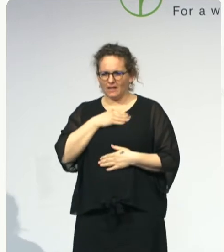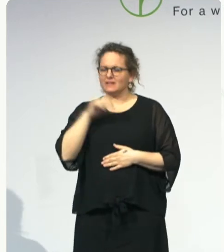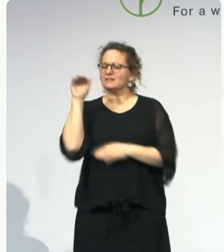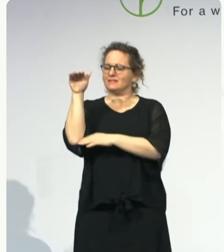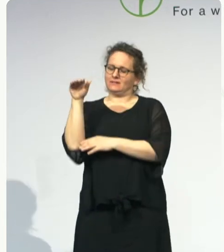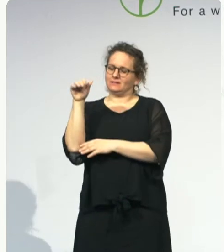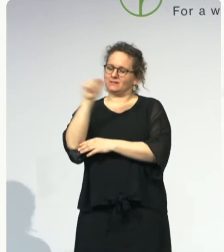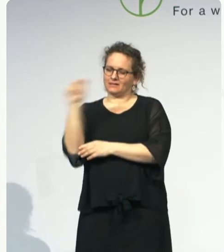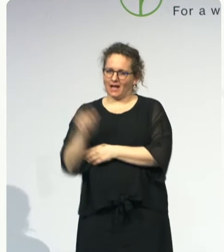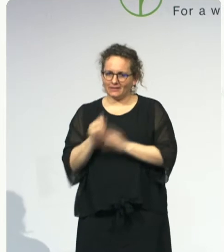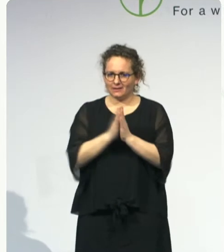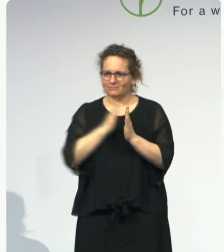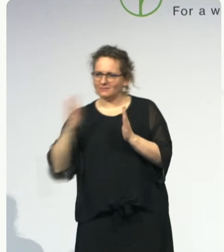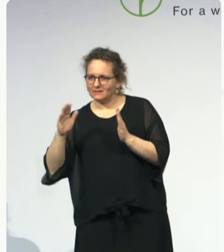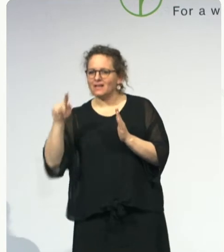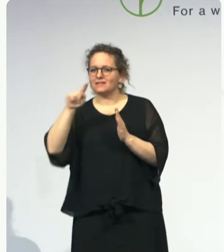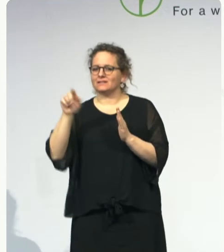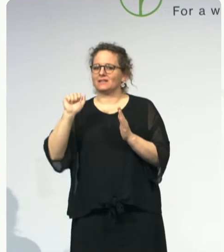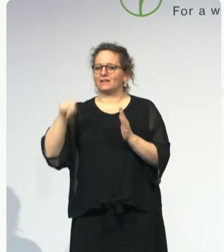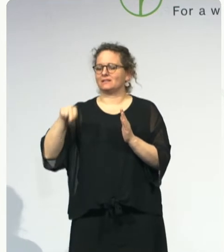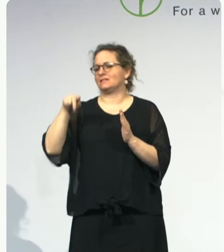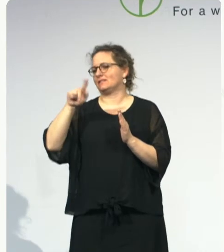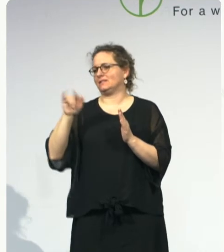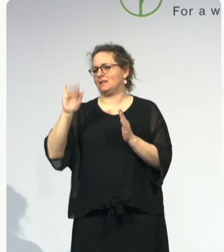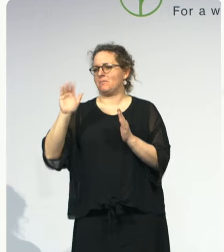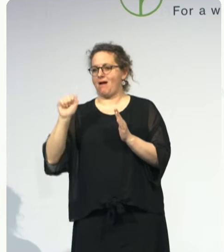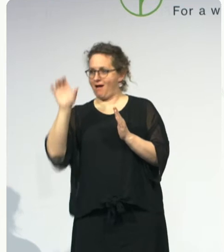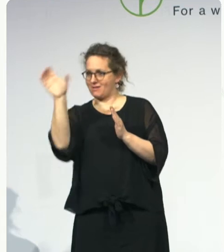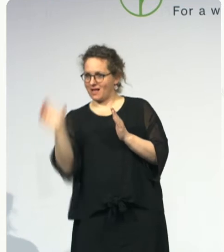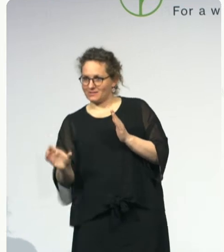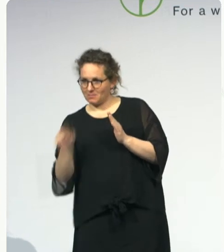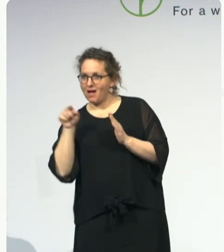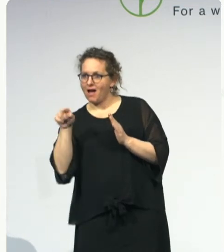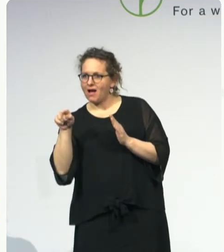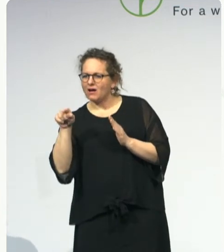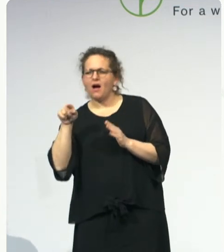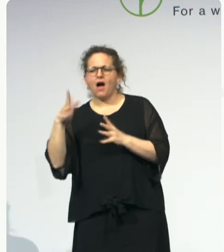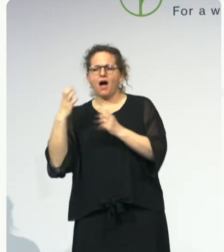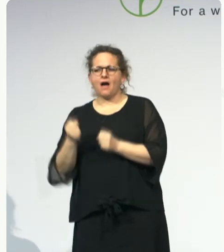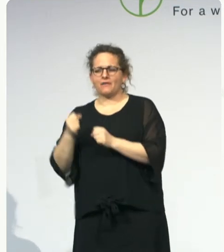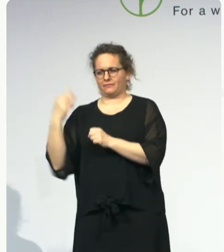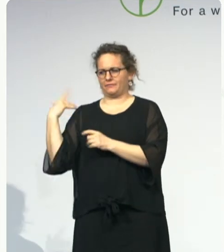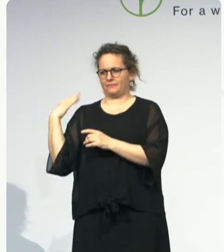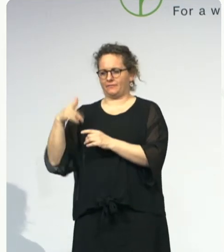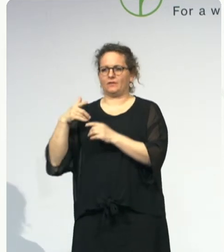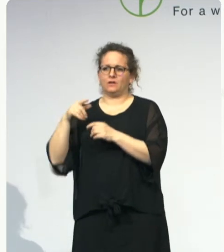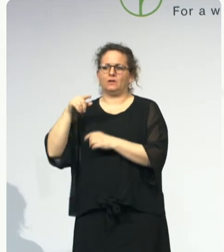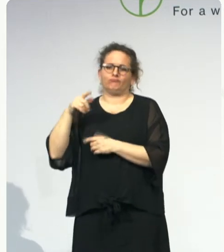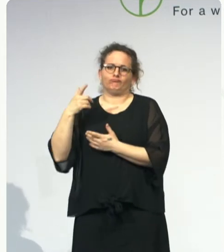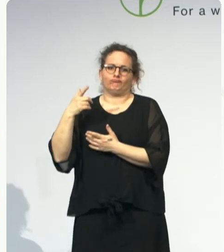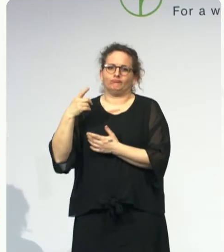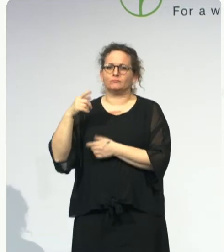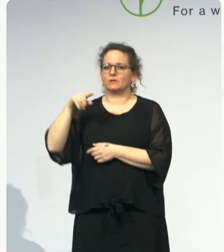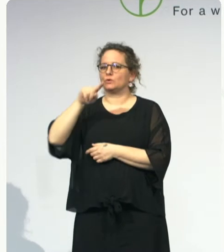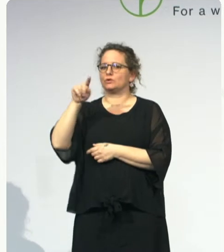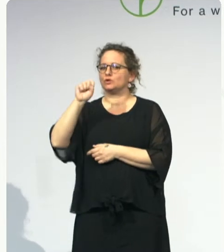this is a public university which was established in 2001, and it is in Tanzania, or United